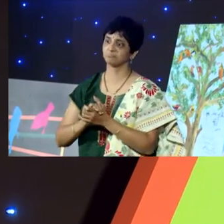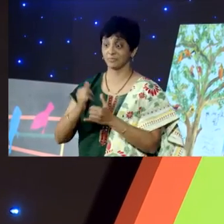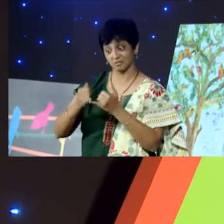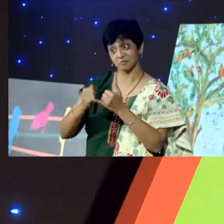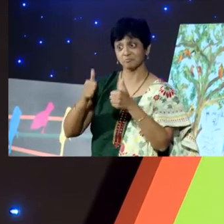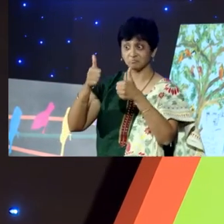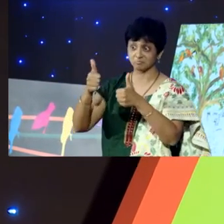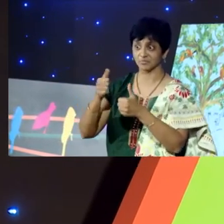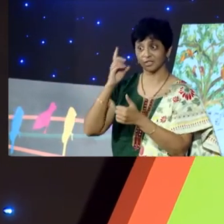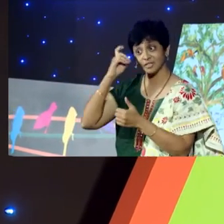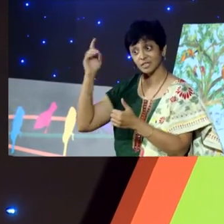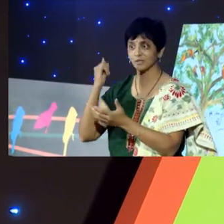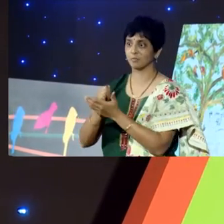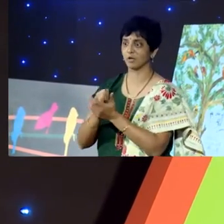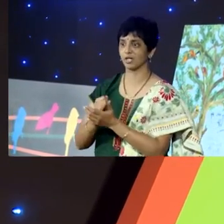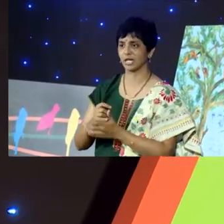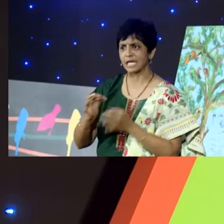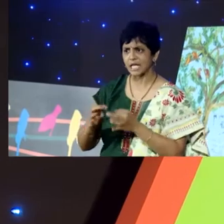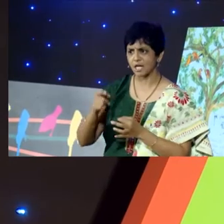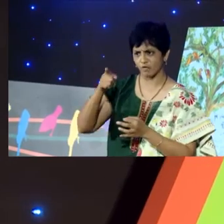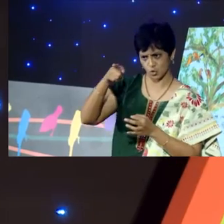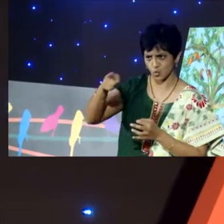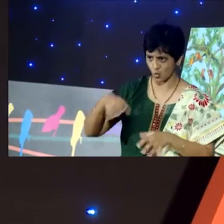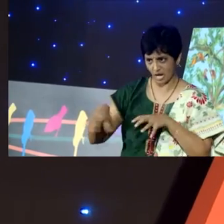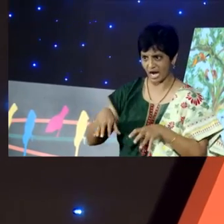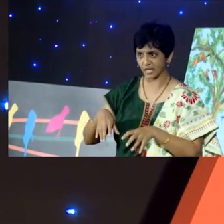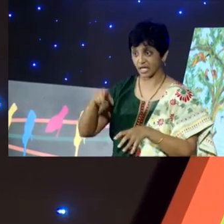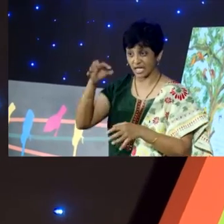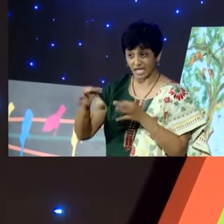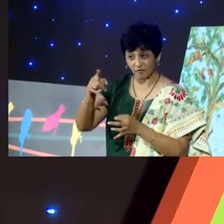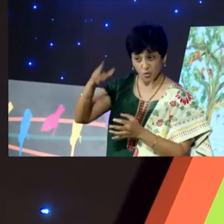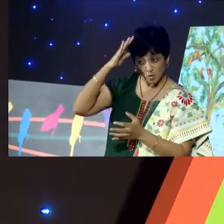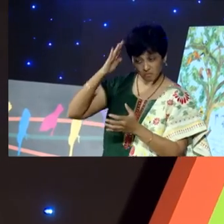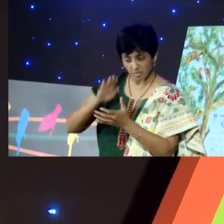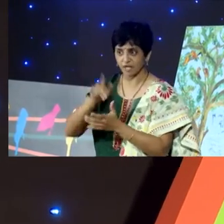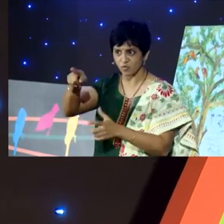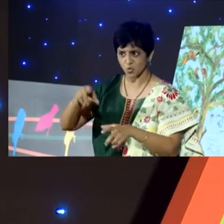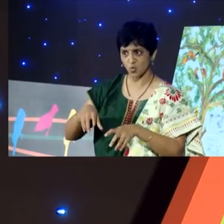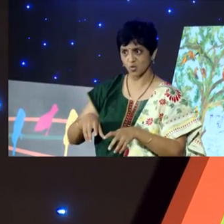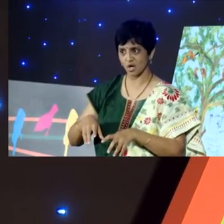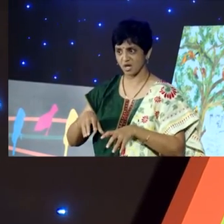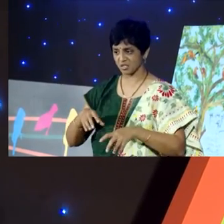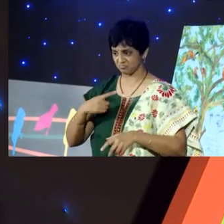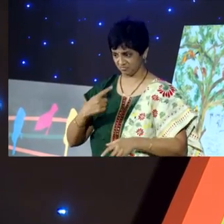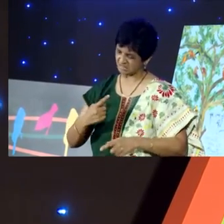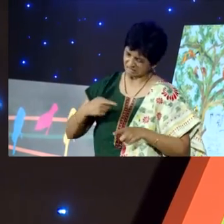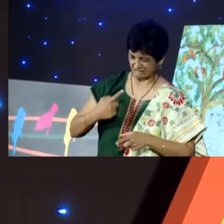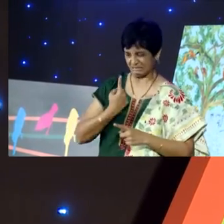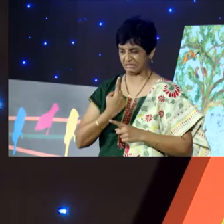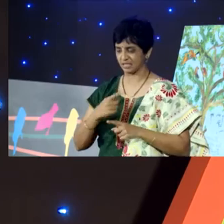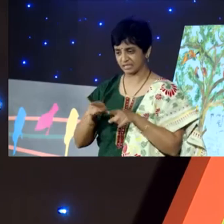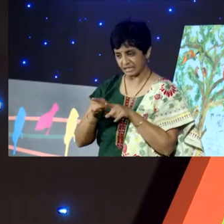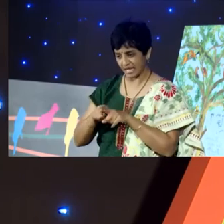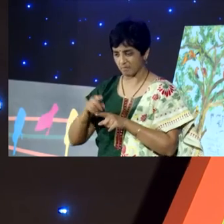actor and the storyteller believes that he is who he is, he can become whatever he wants. Look at the power of